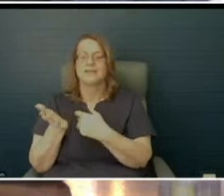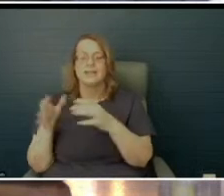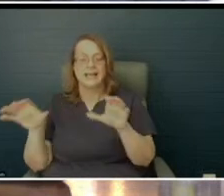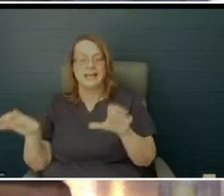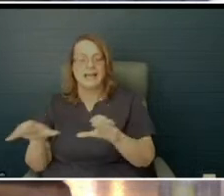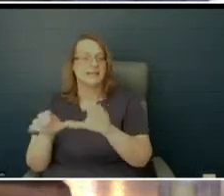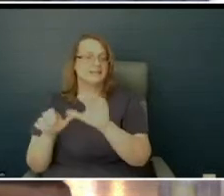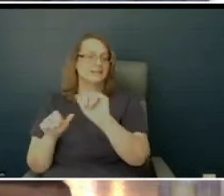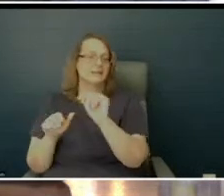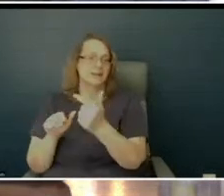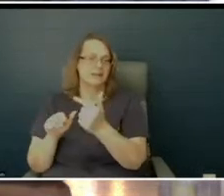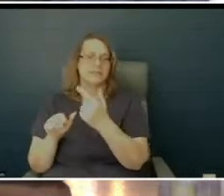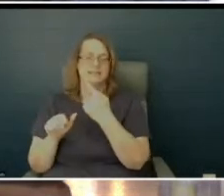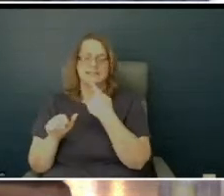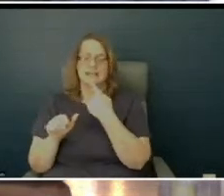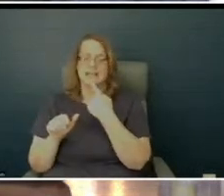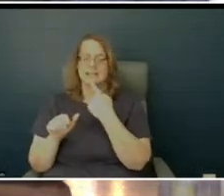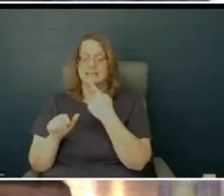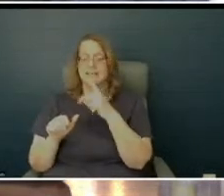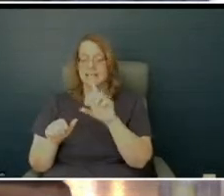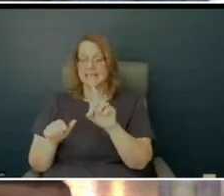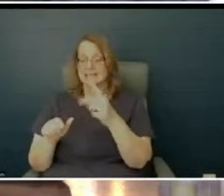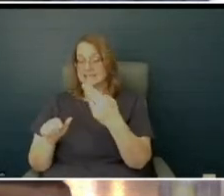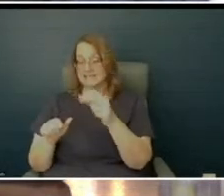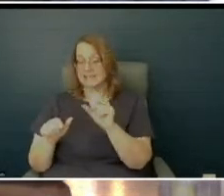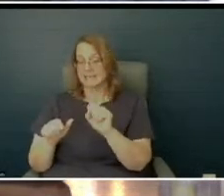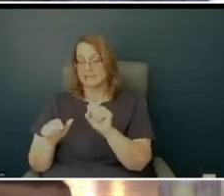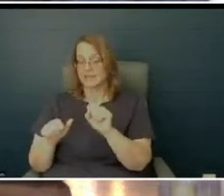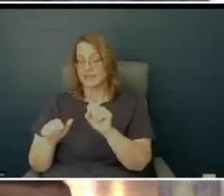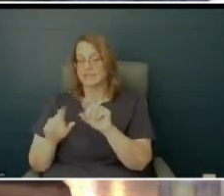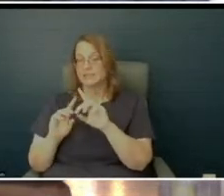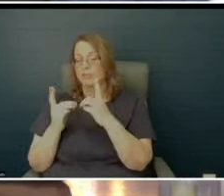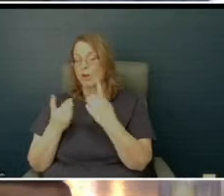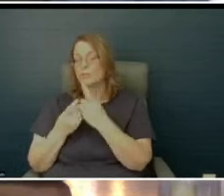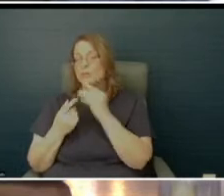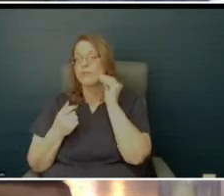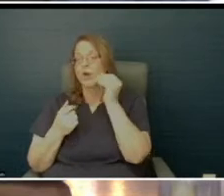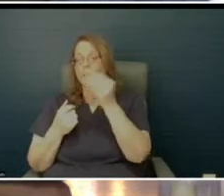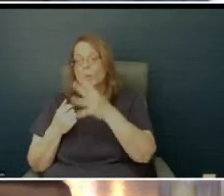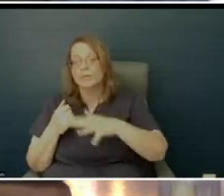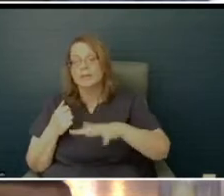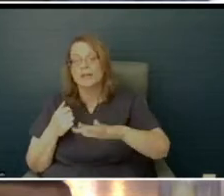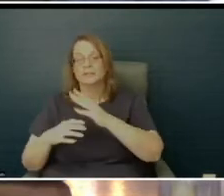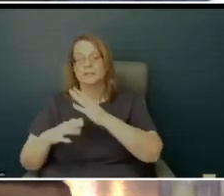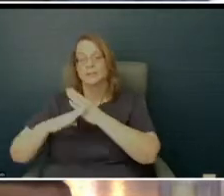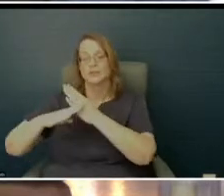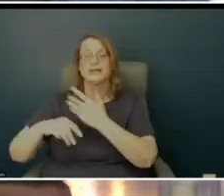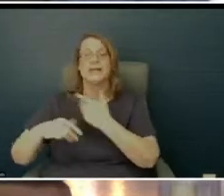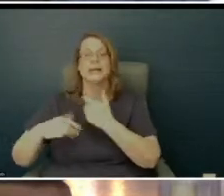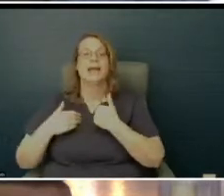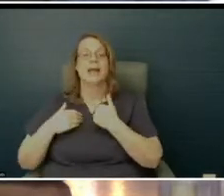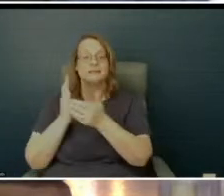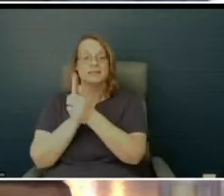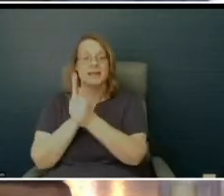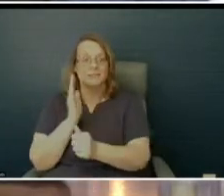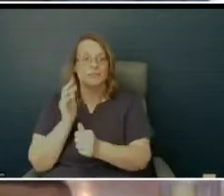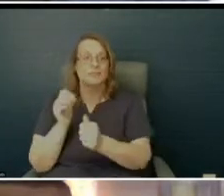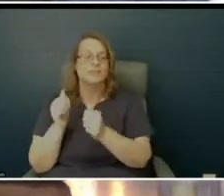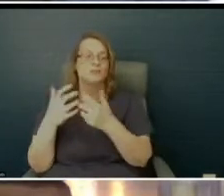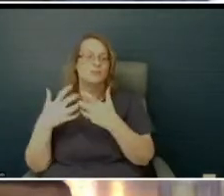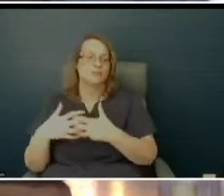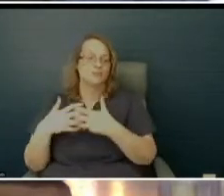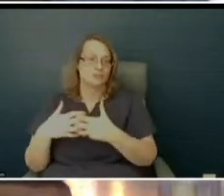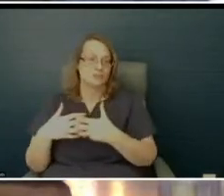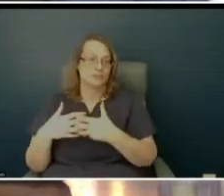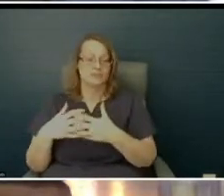the DHS, Department of Homeland Security, has expertise in machines and certifying them and making